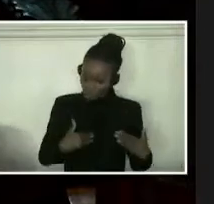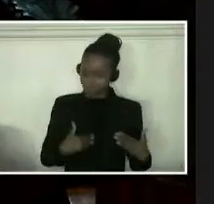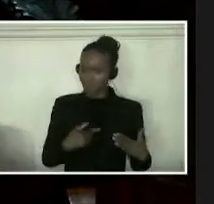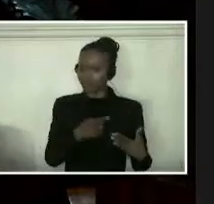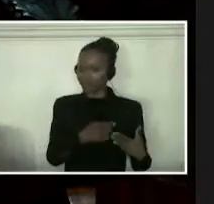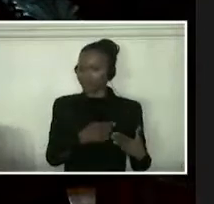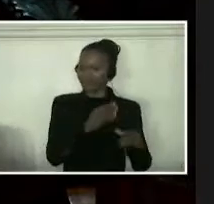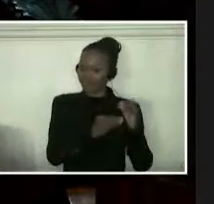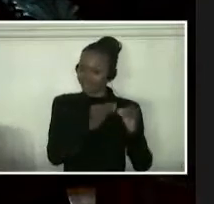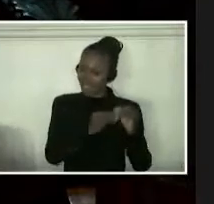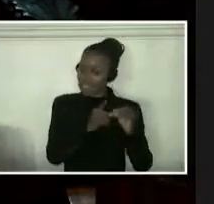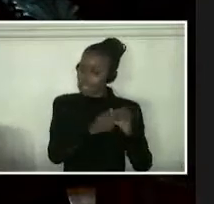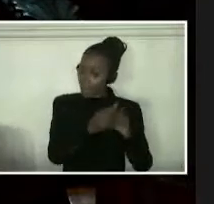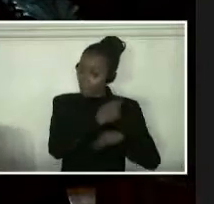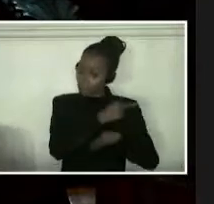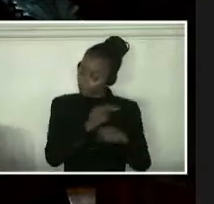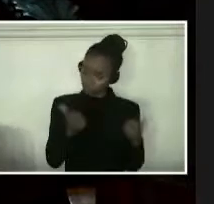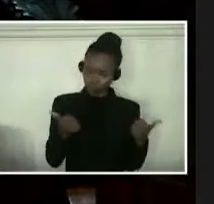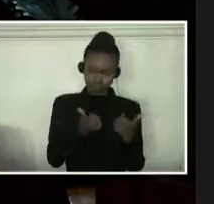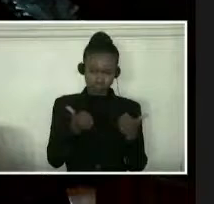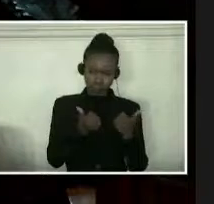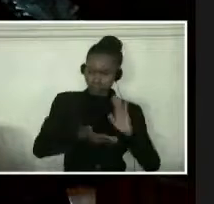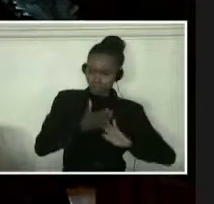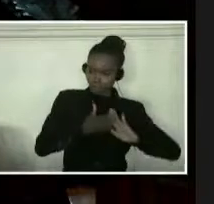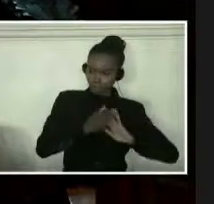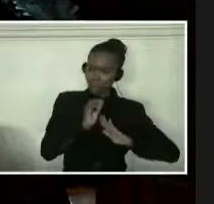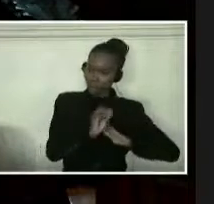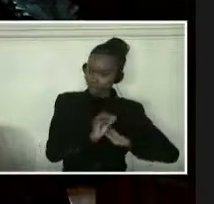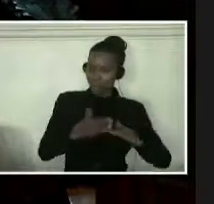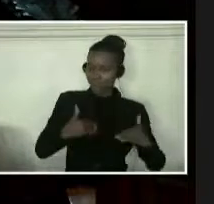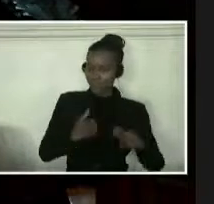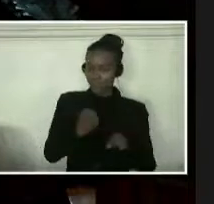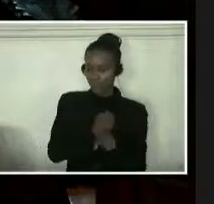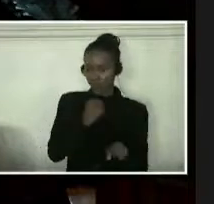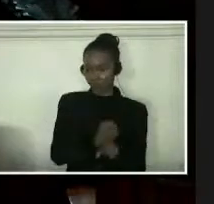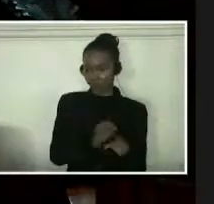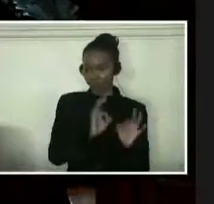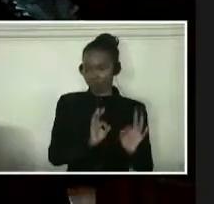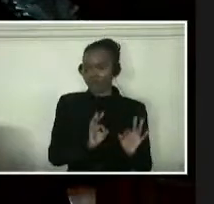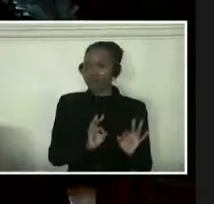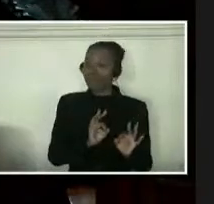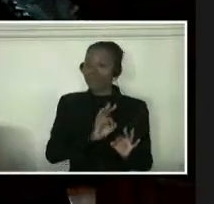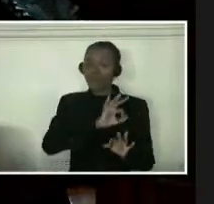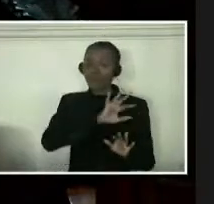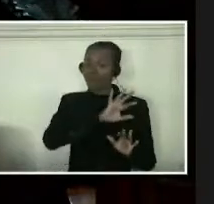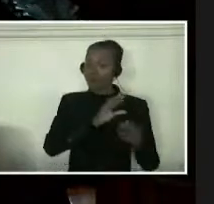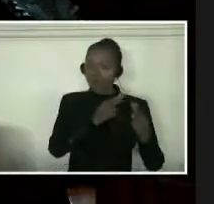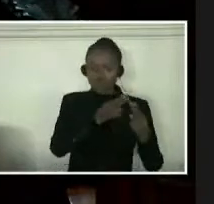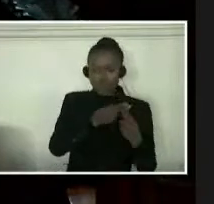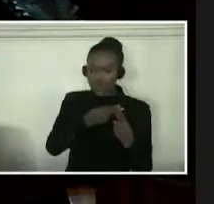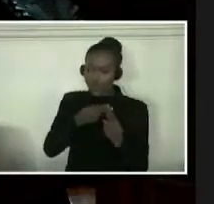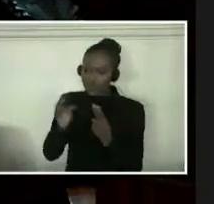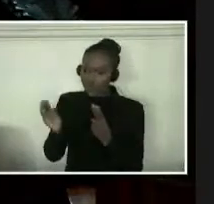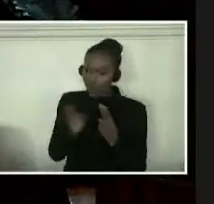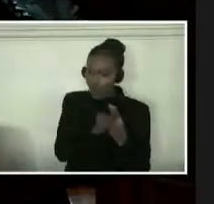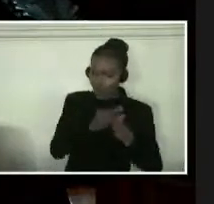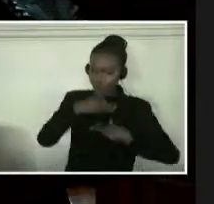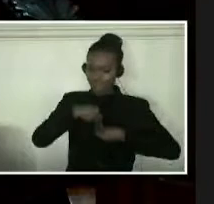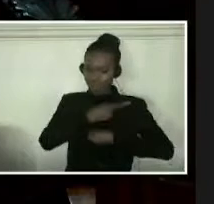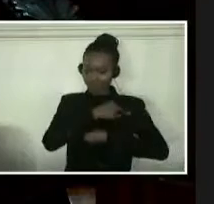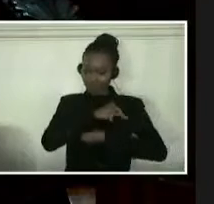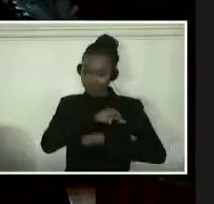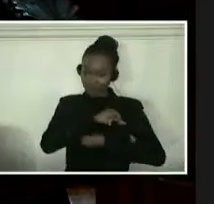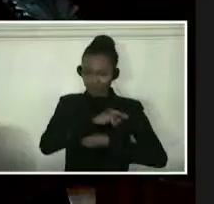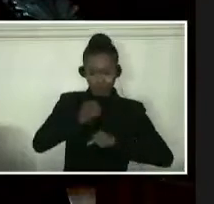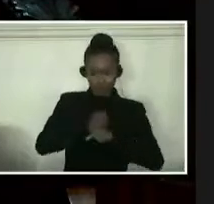now operational and we are extremely happy isla ugooti isaiah sebenza almost all the units are functional as of the 4th